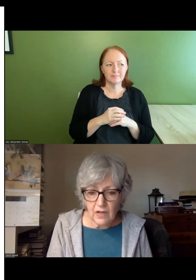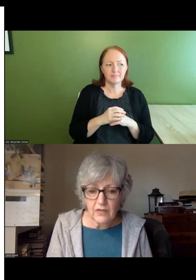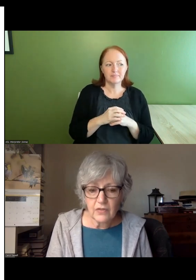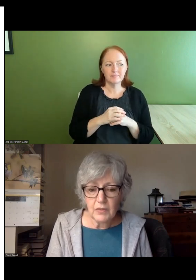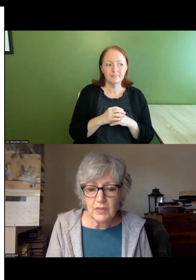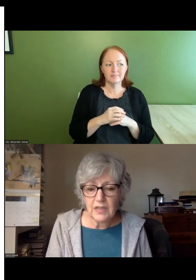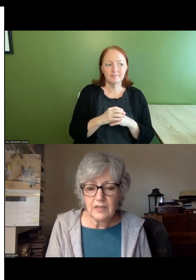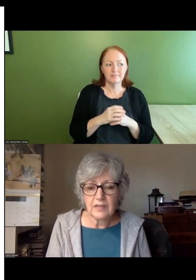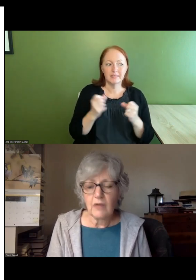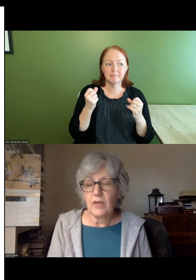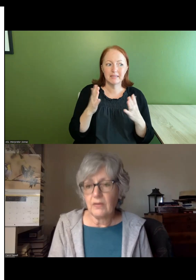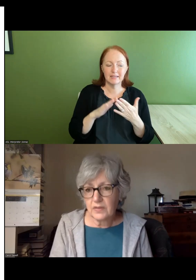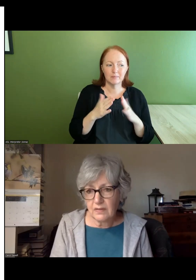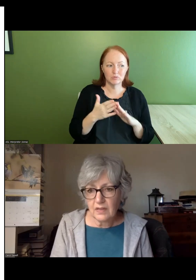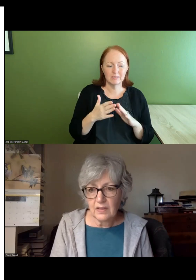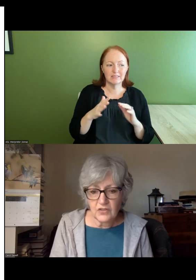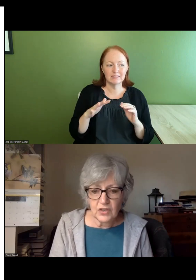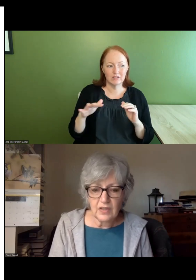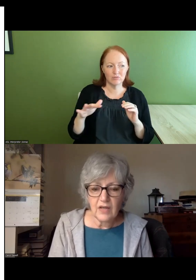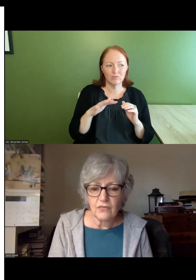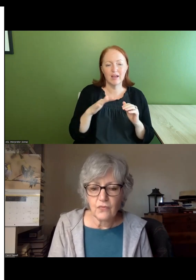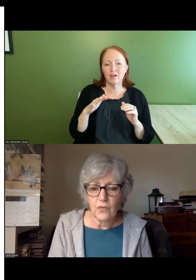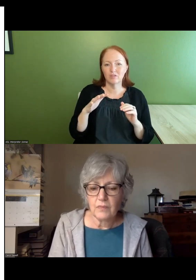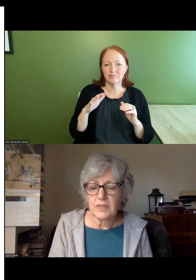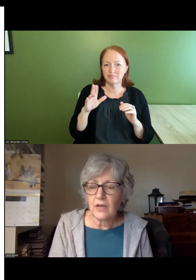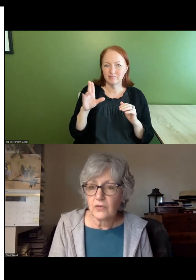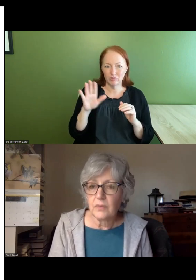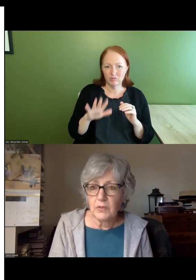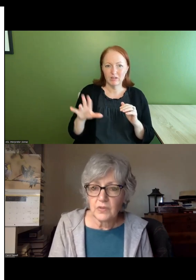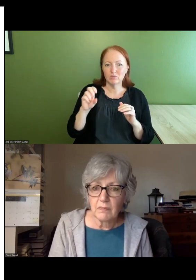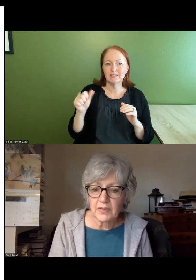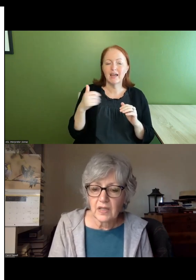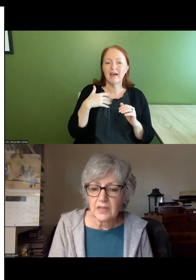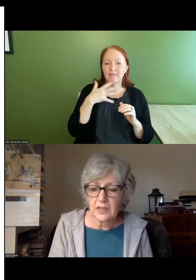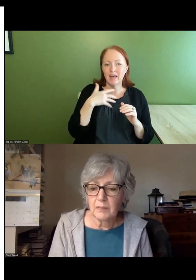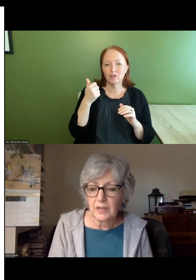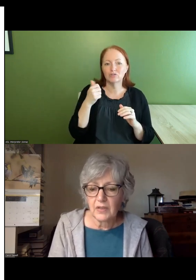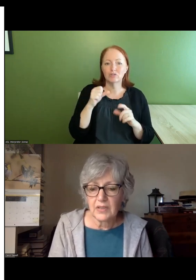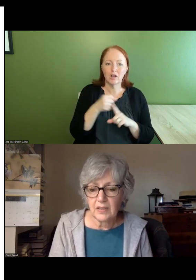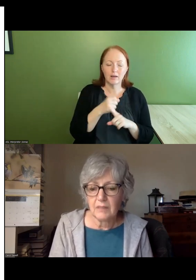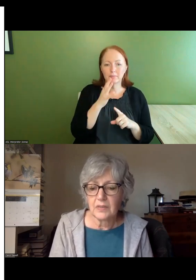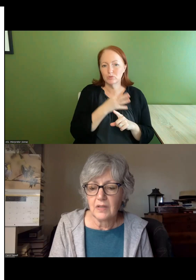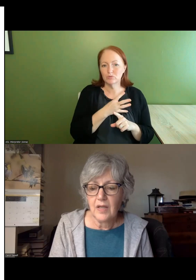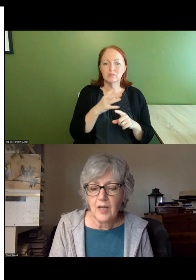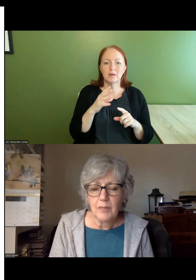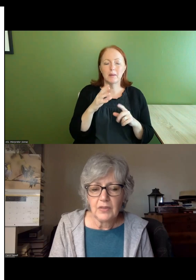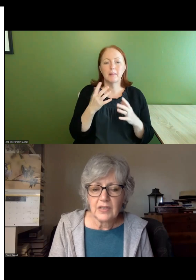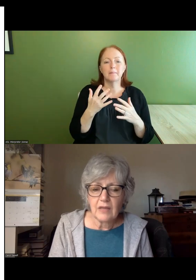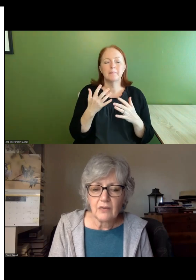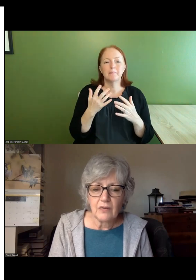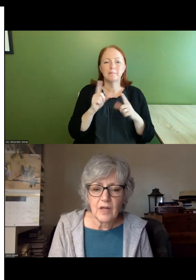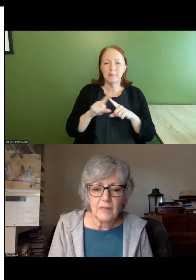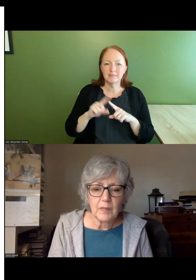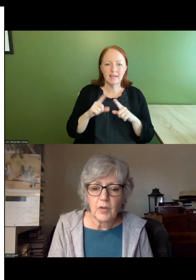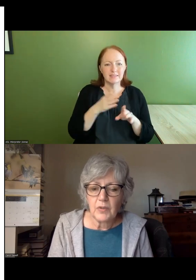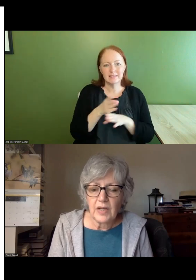a lot of communities around the nation have formed elder abuse multidisciplinary teams, pulling